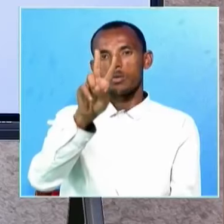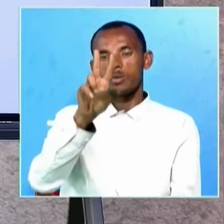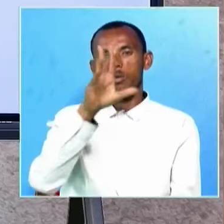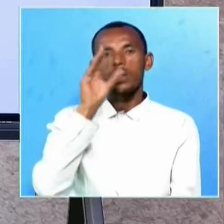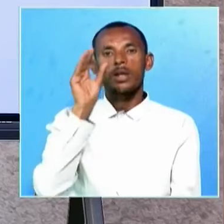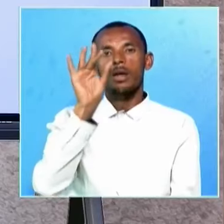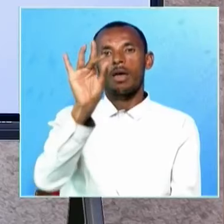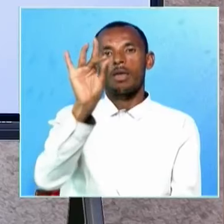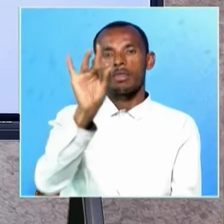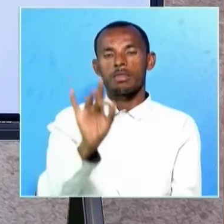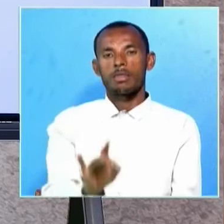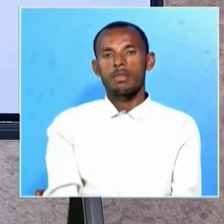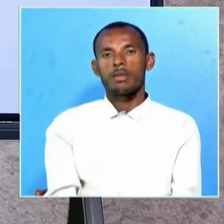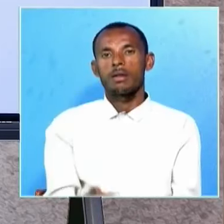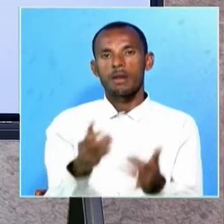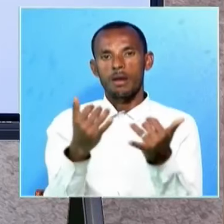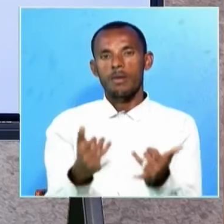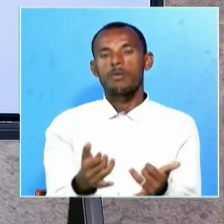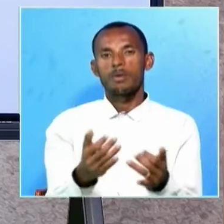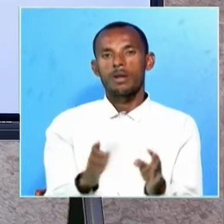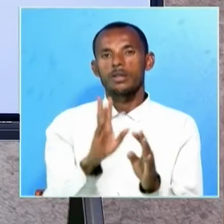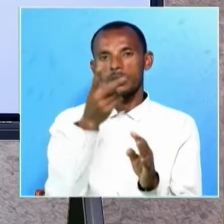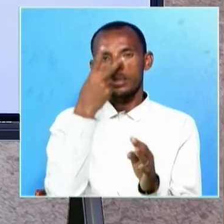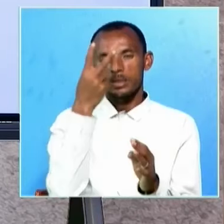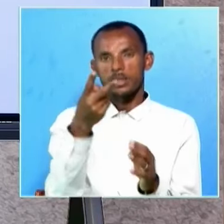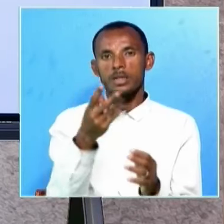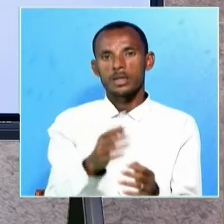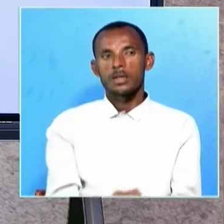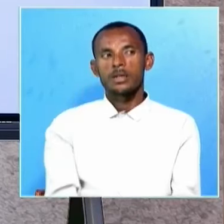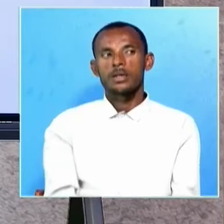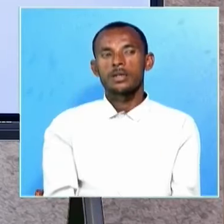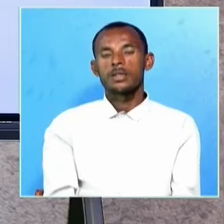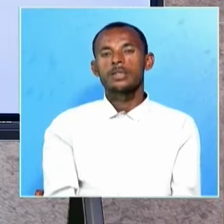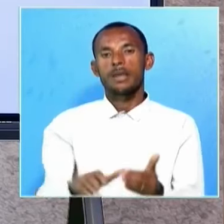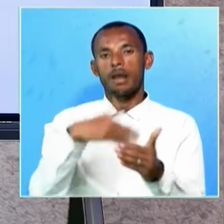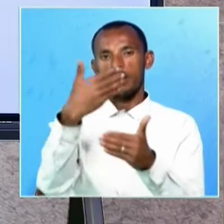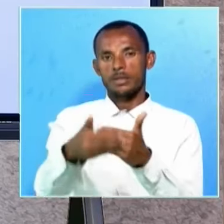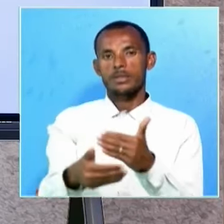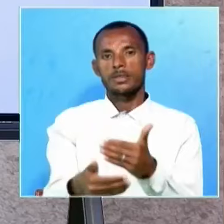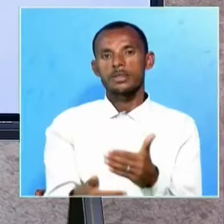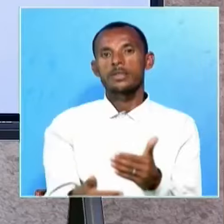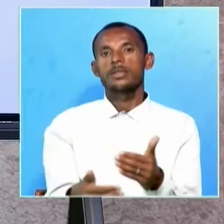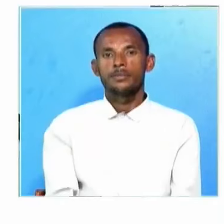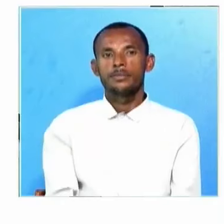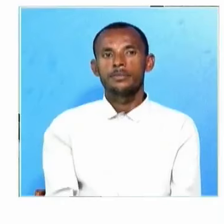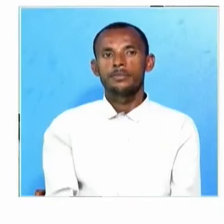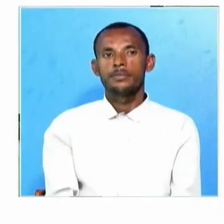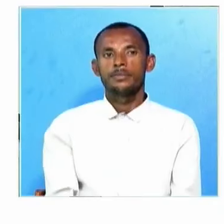8. That's it. Now, let's proceed to the next operation.